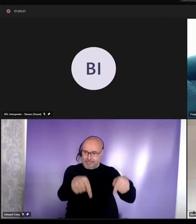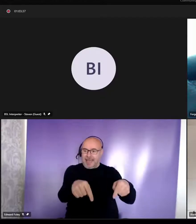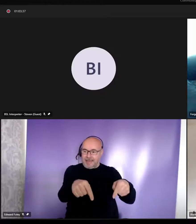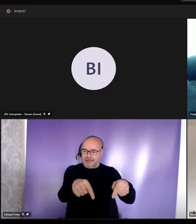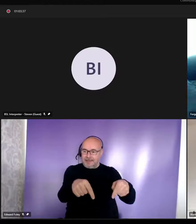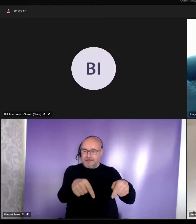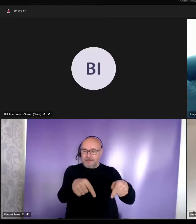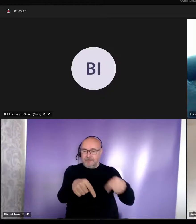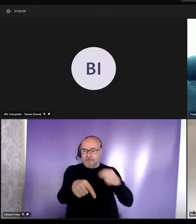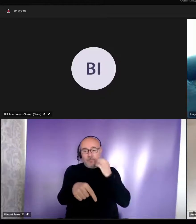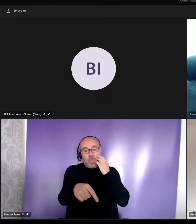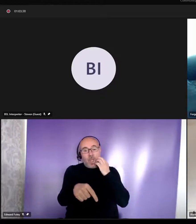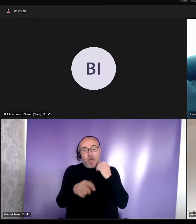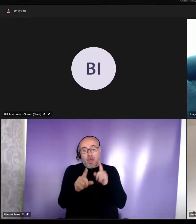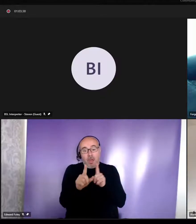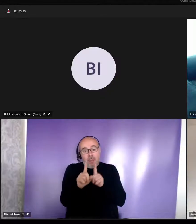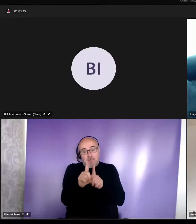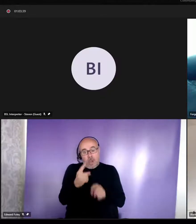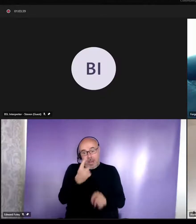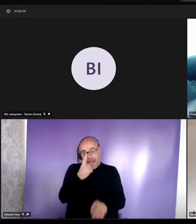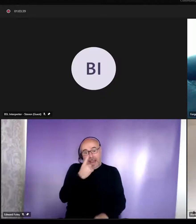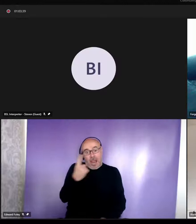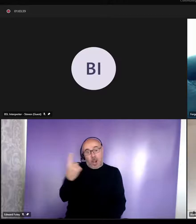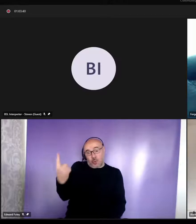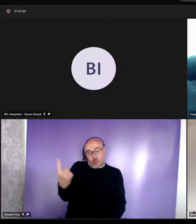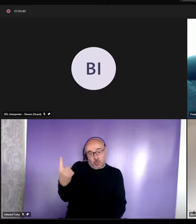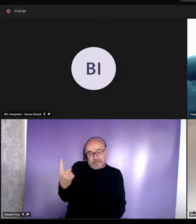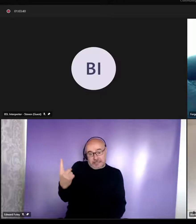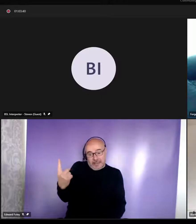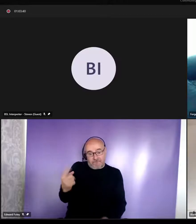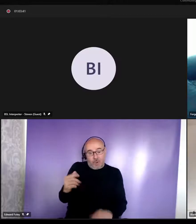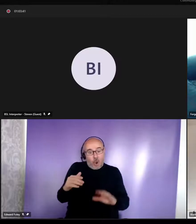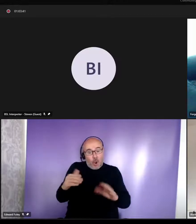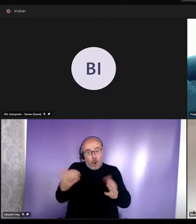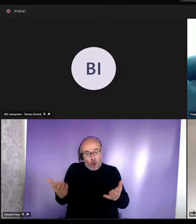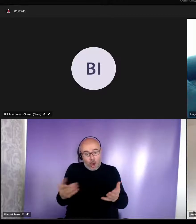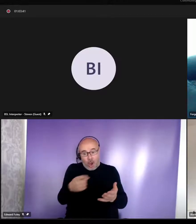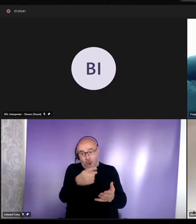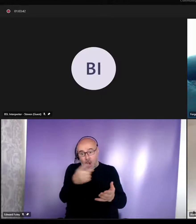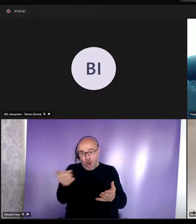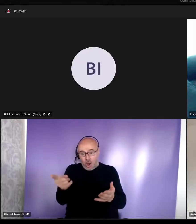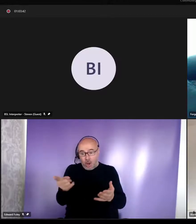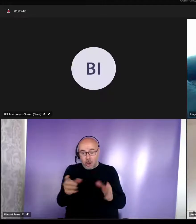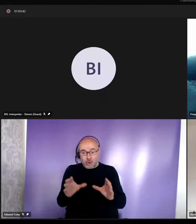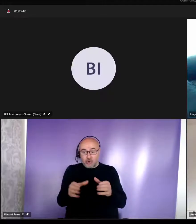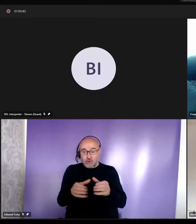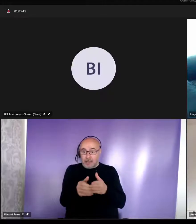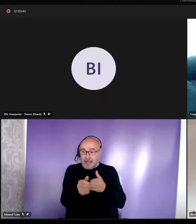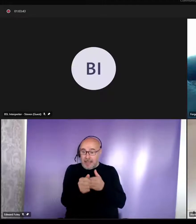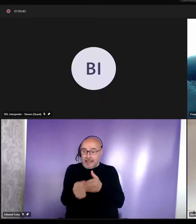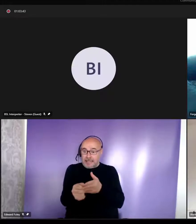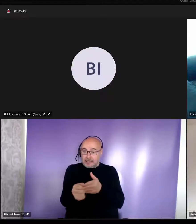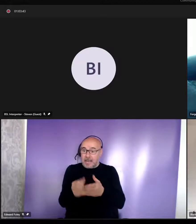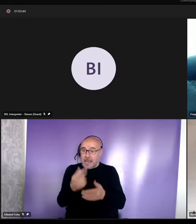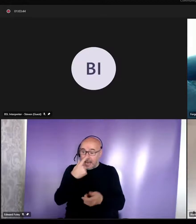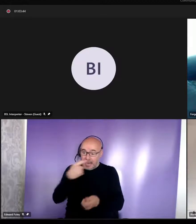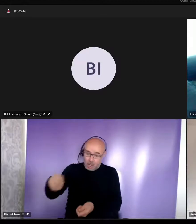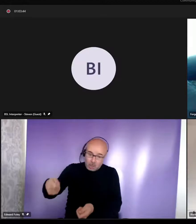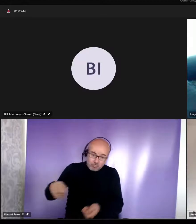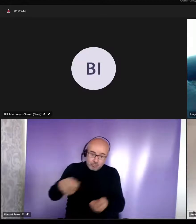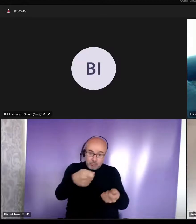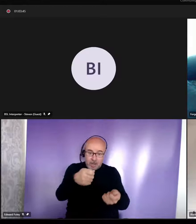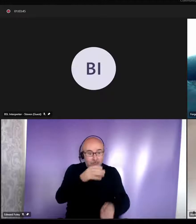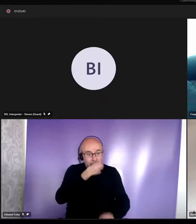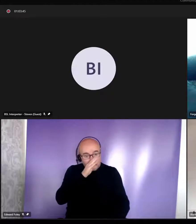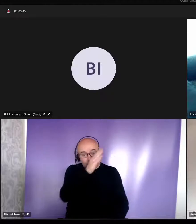nothing to stop yourself or other group leaders raising it in your meetings with the chief exec. So you may also choose to do